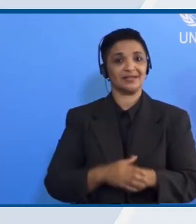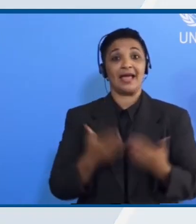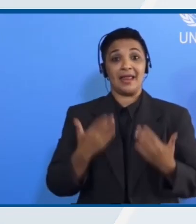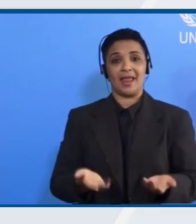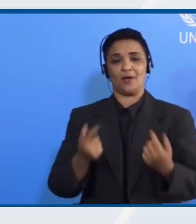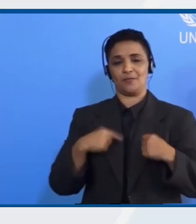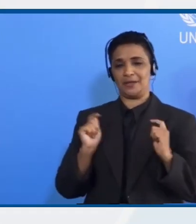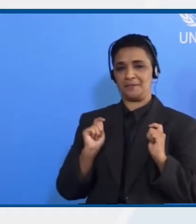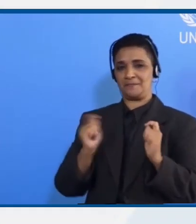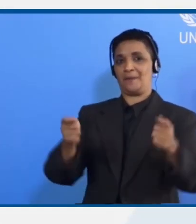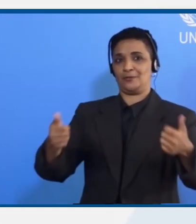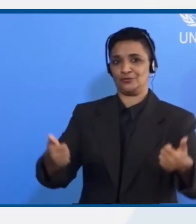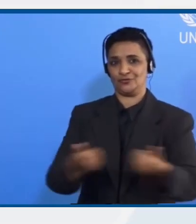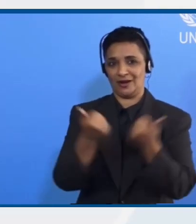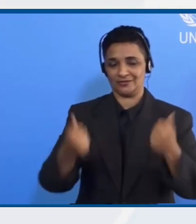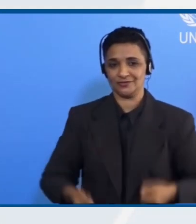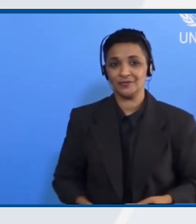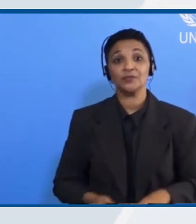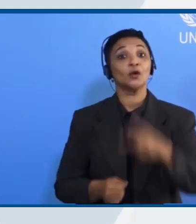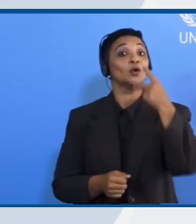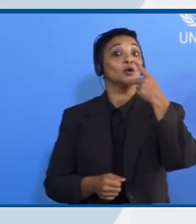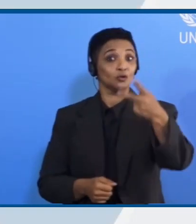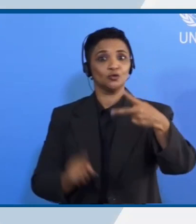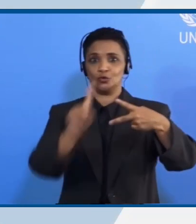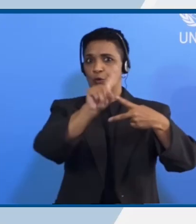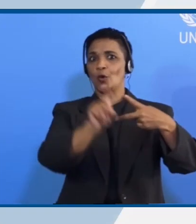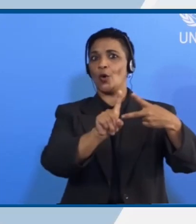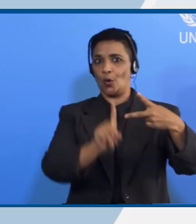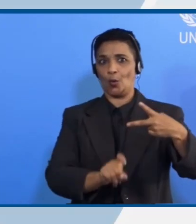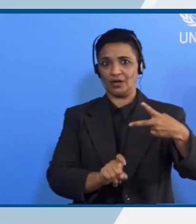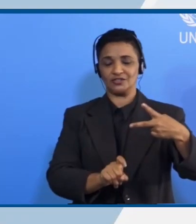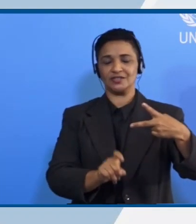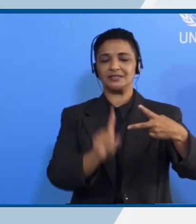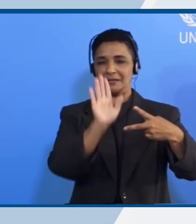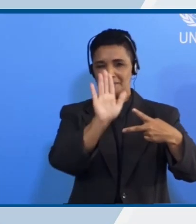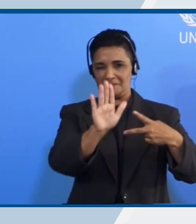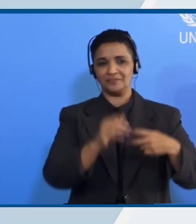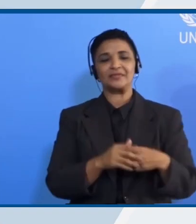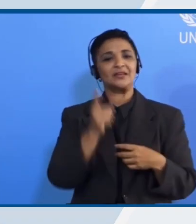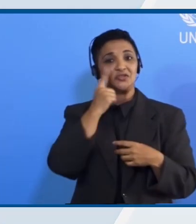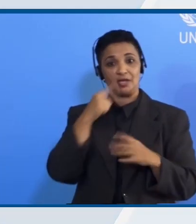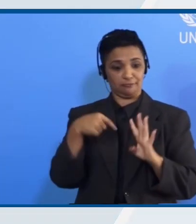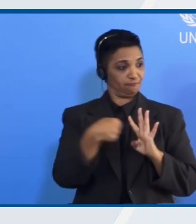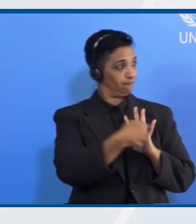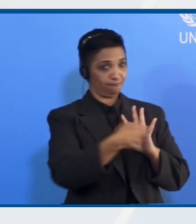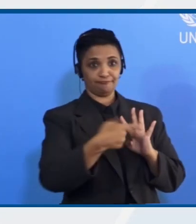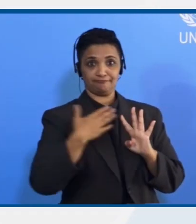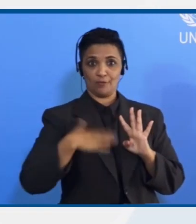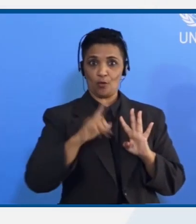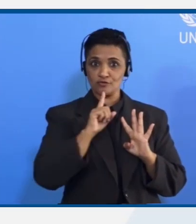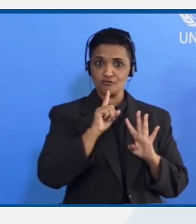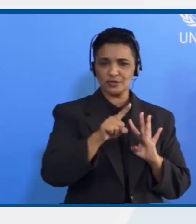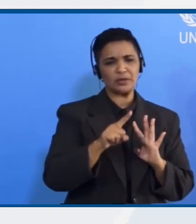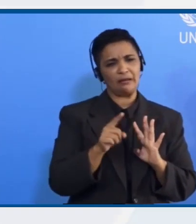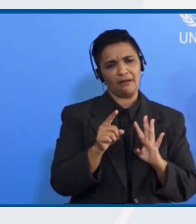challenge. There is a question here, 2 questions that are actually worth a full conference. But let's see if any of you could like to say any